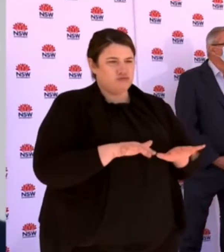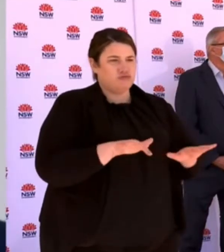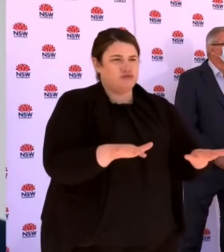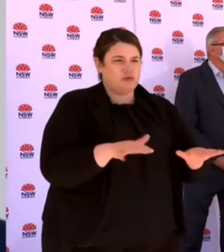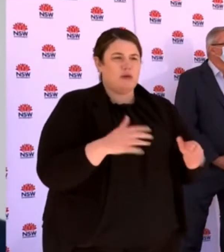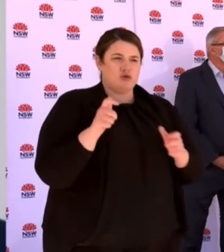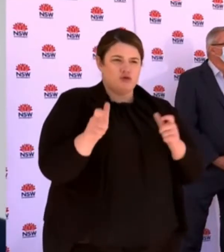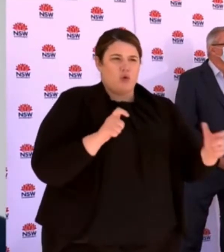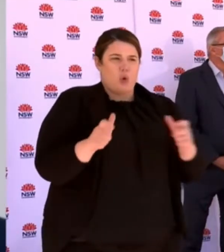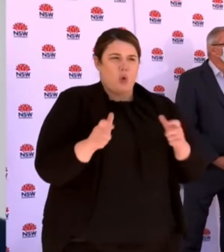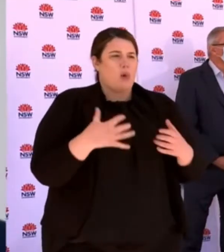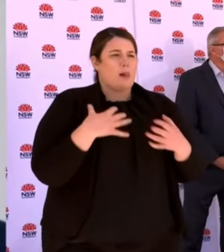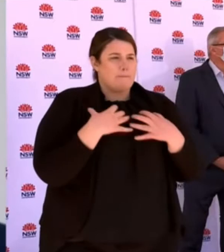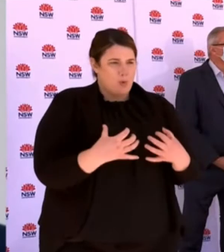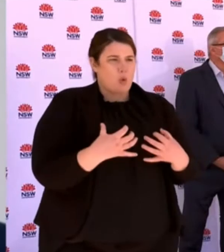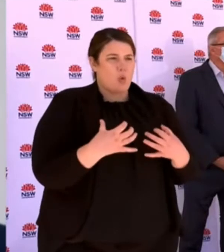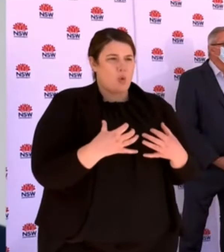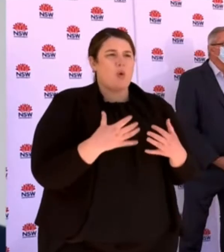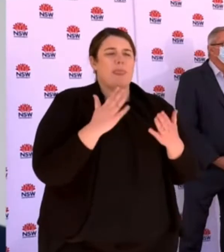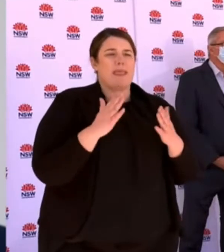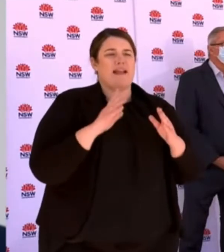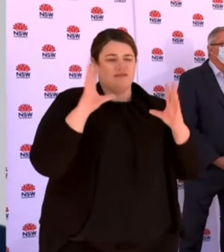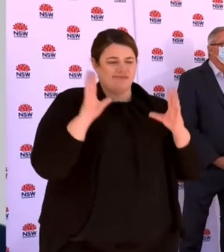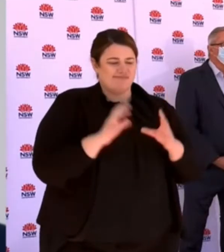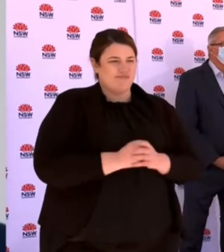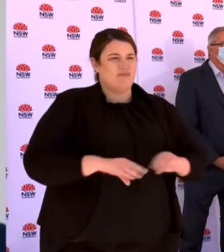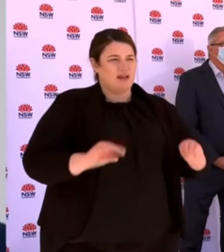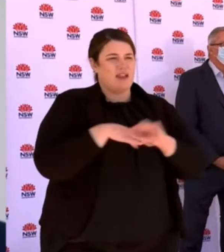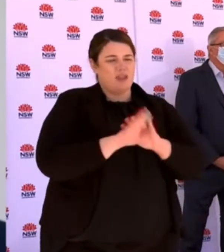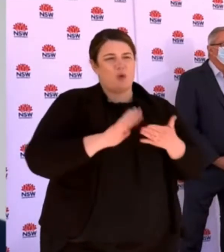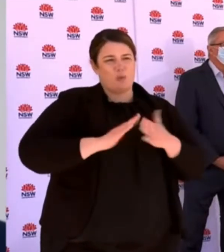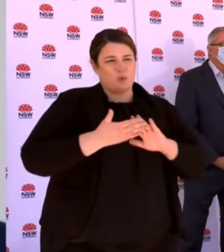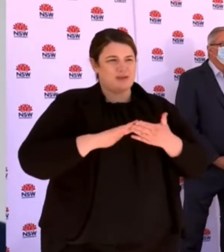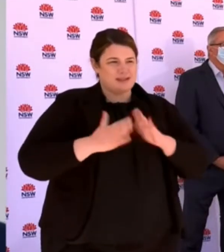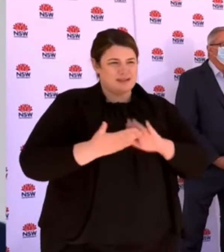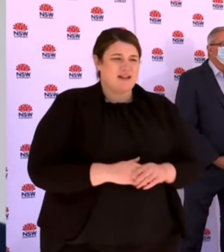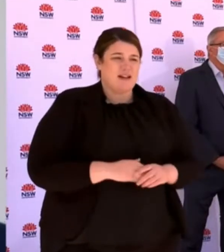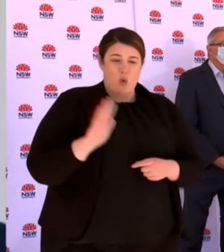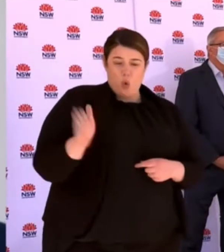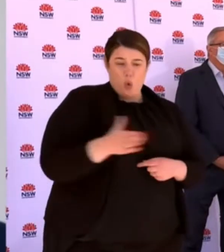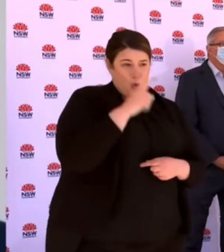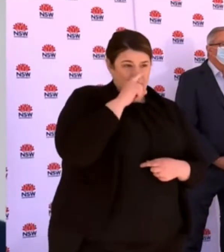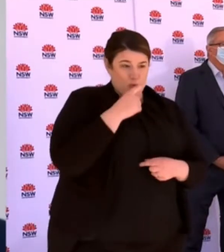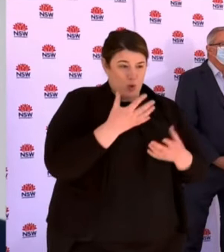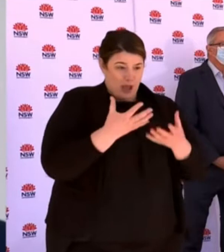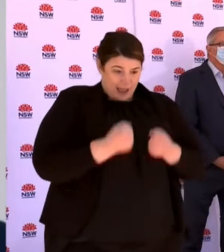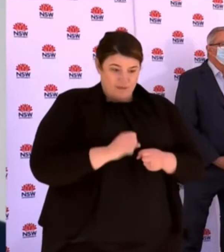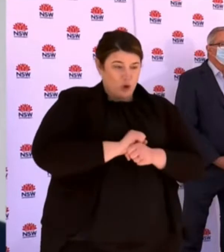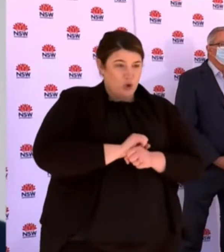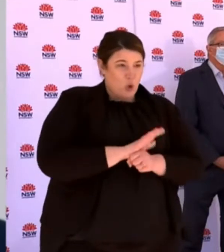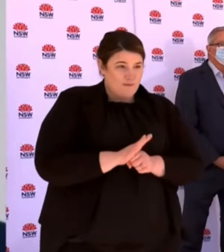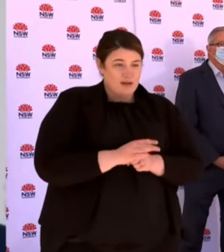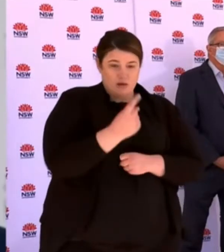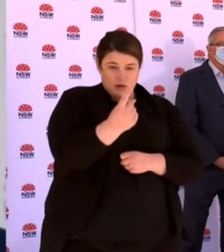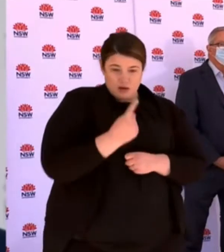virus and move back to a position of no community transmission. Every person who tests positive,